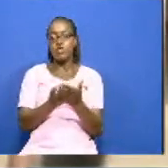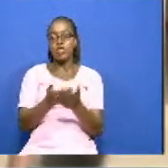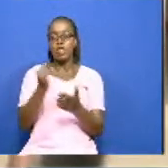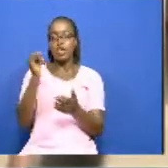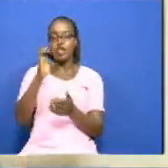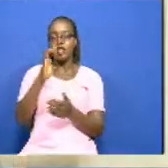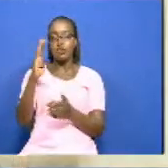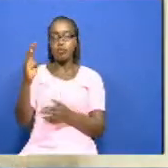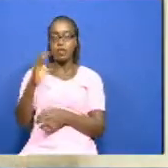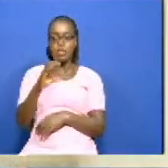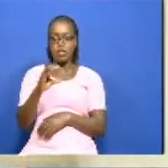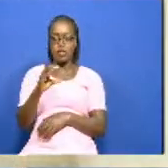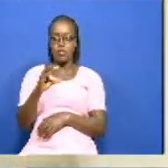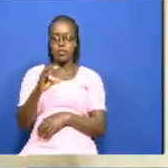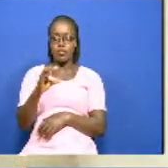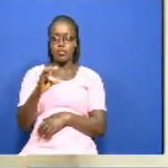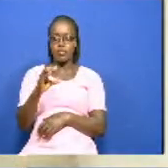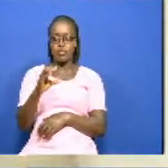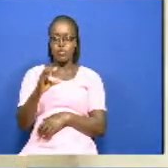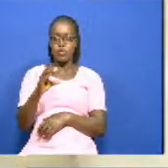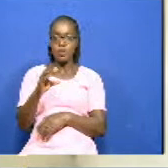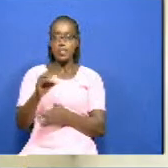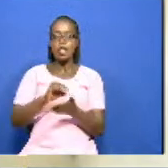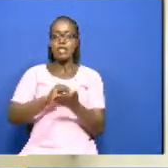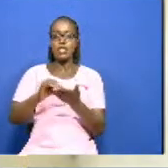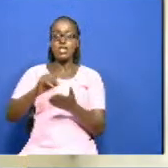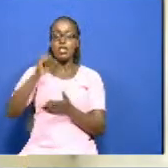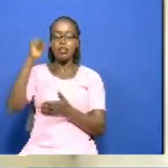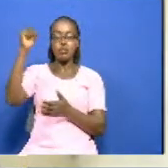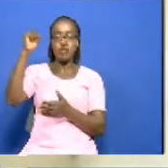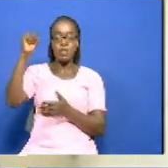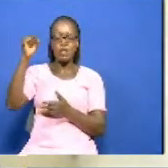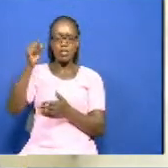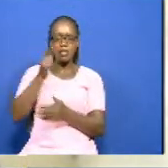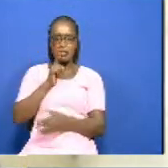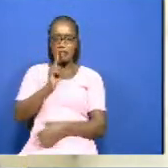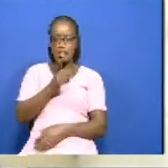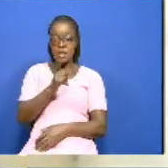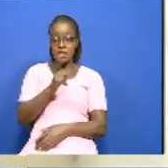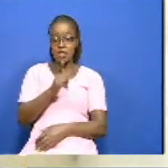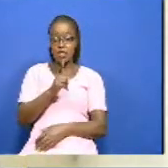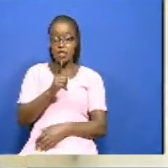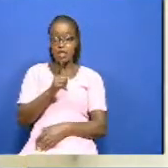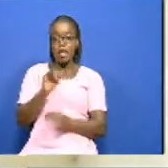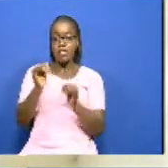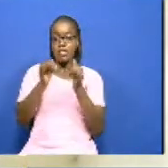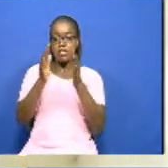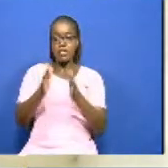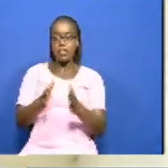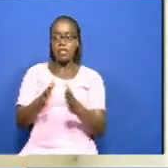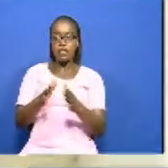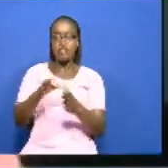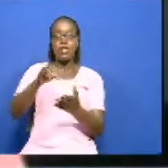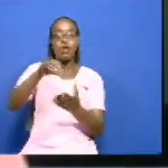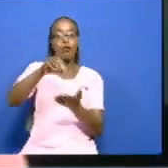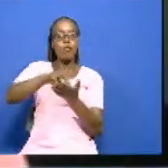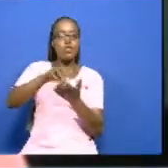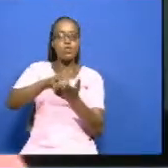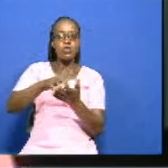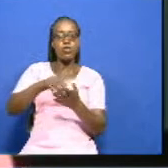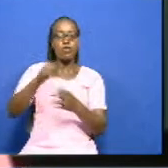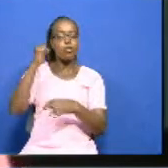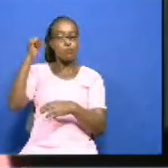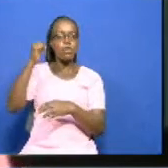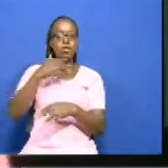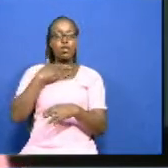Electoral Boundaries Commission not to clear politicians accused of threatening journalists to run for elective seats. Omoyo says the government should at all